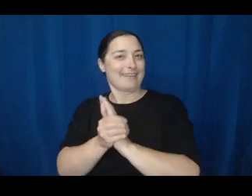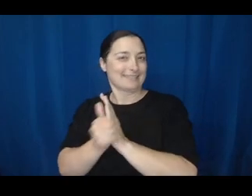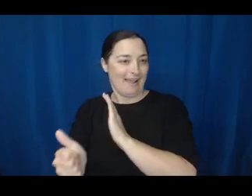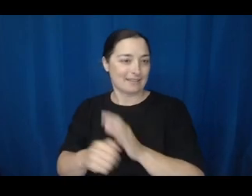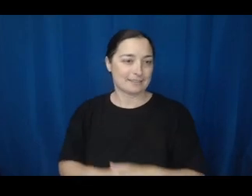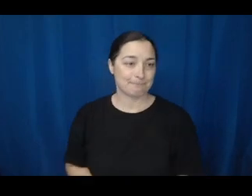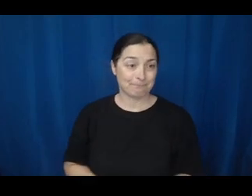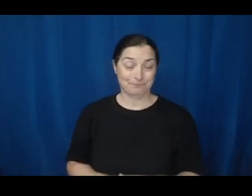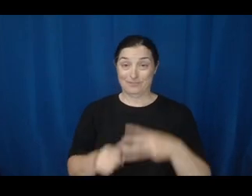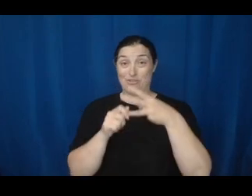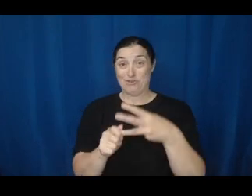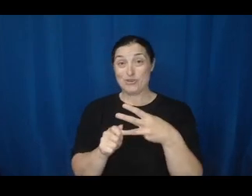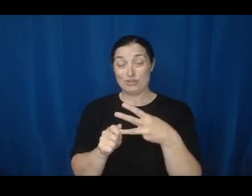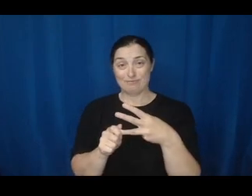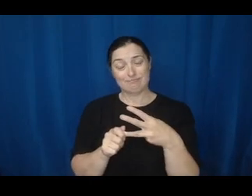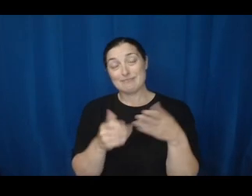And the third one is to reinvent the